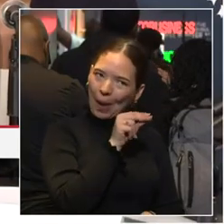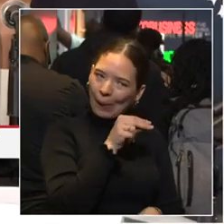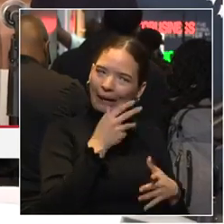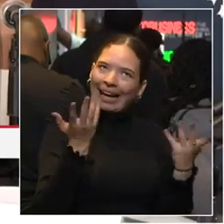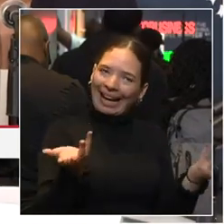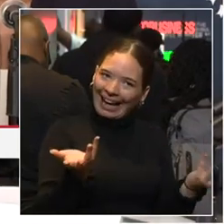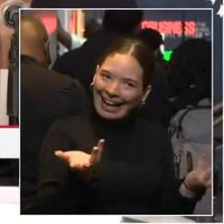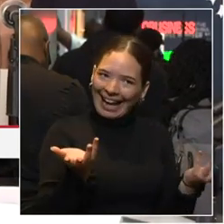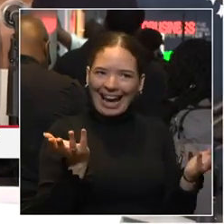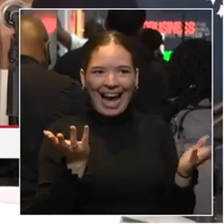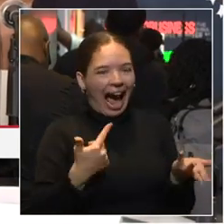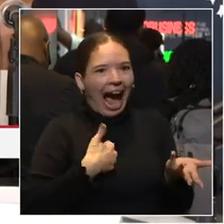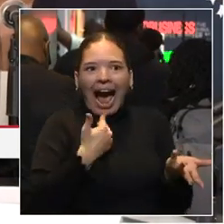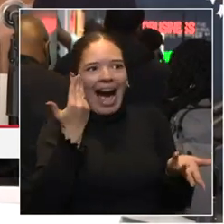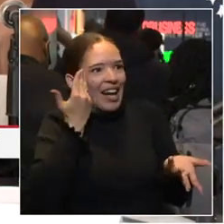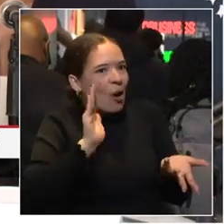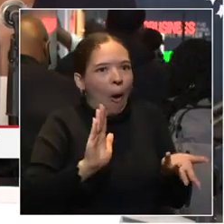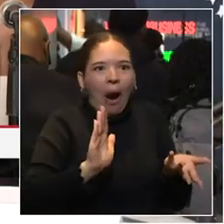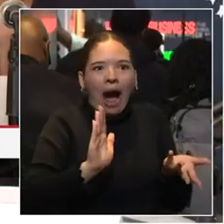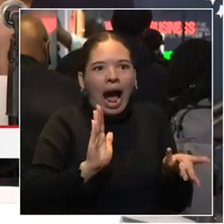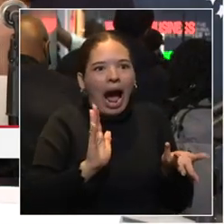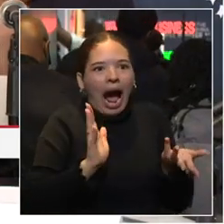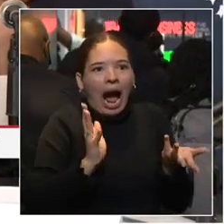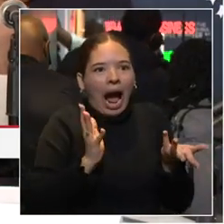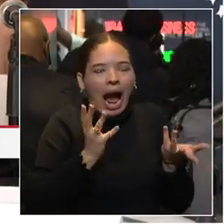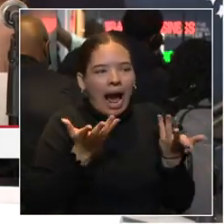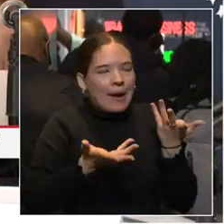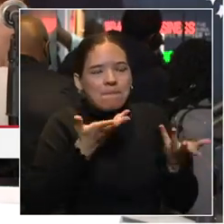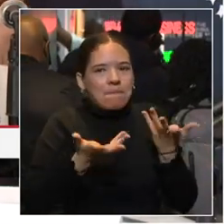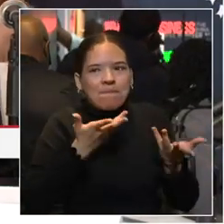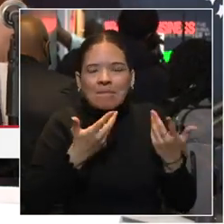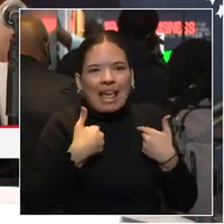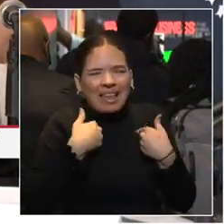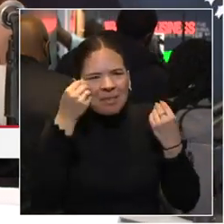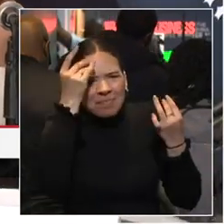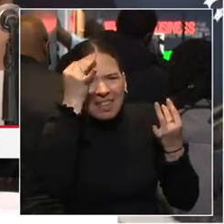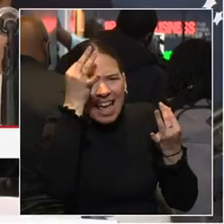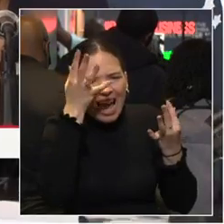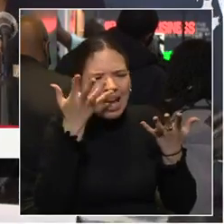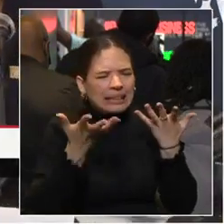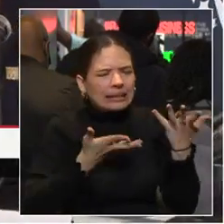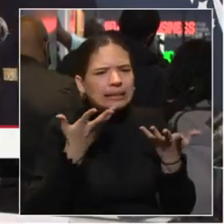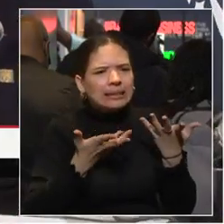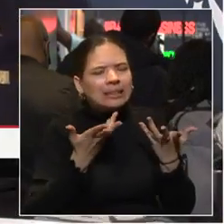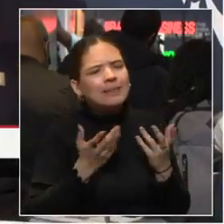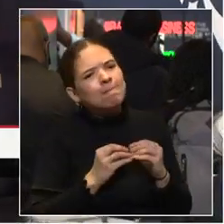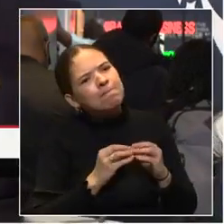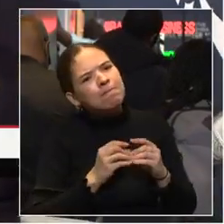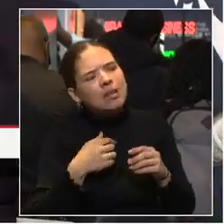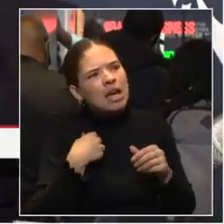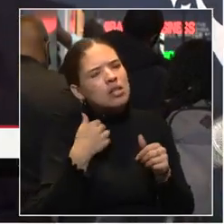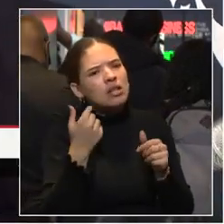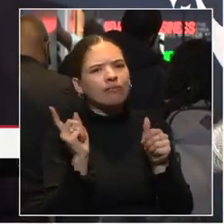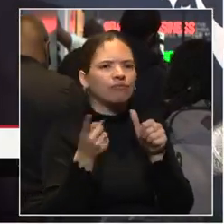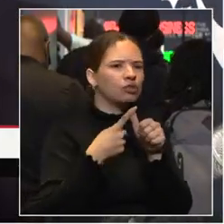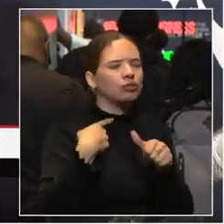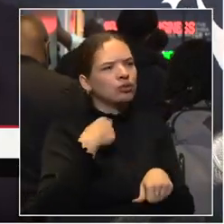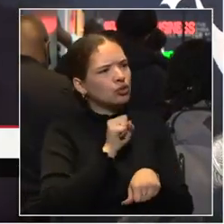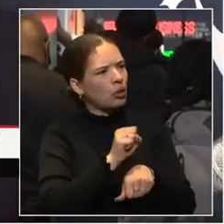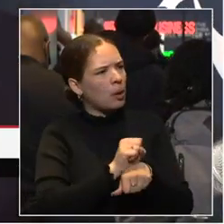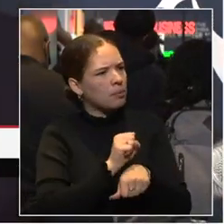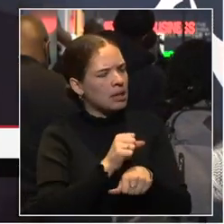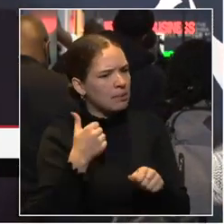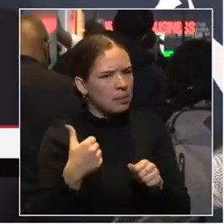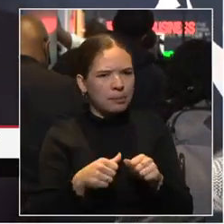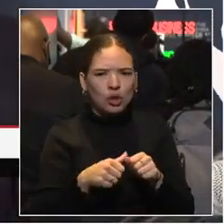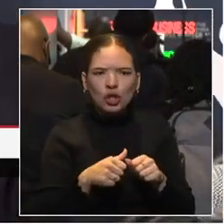know how. Other than I was thinking about this as I came over. My first job was as a tour guide on the